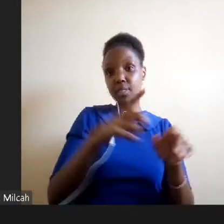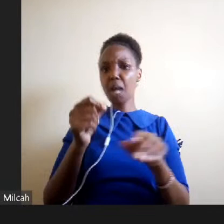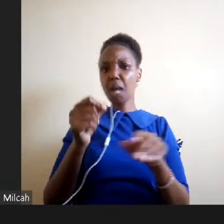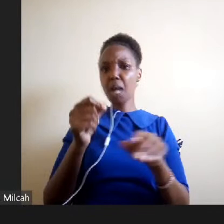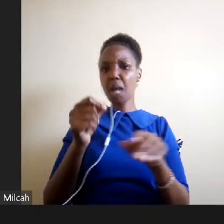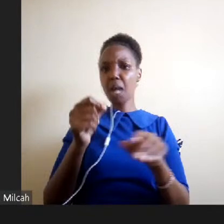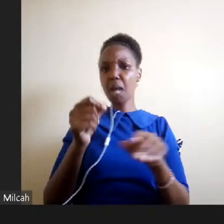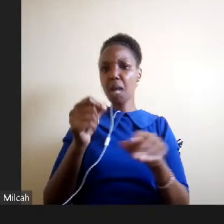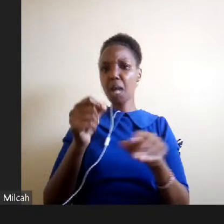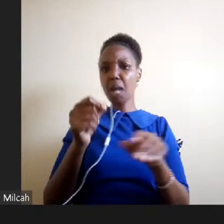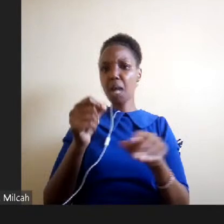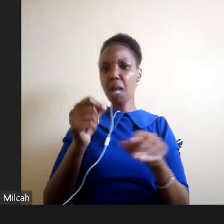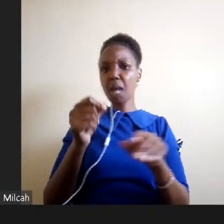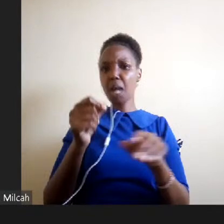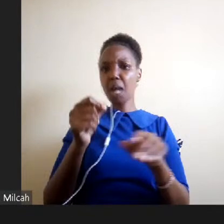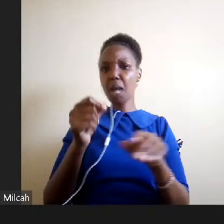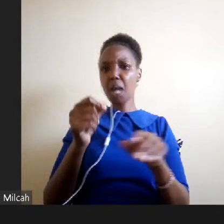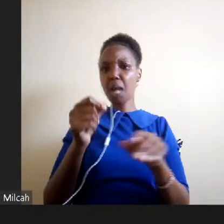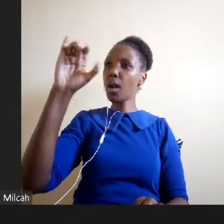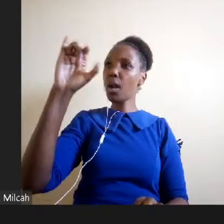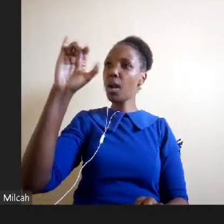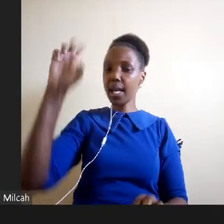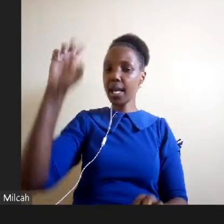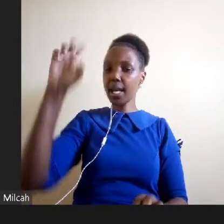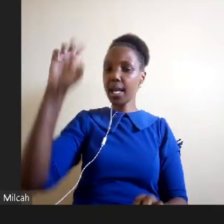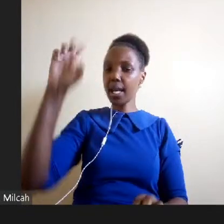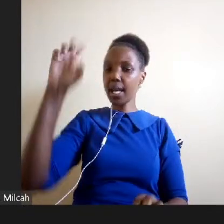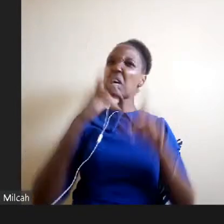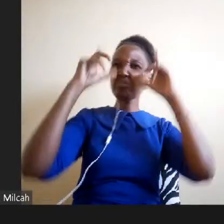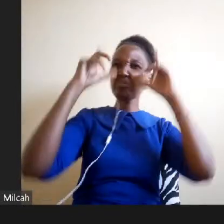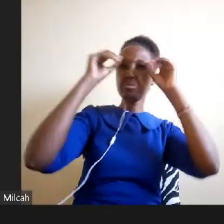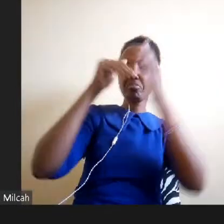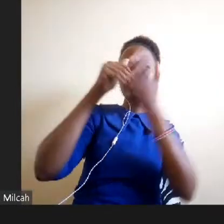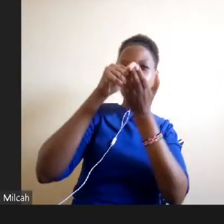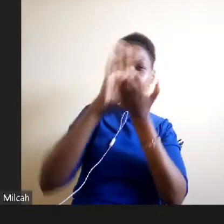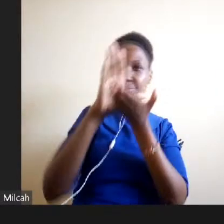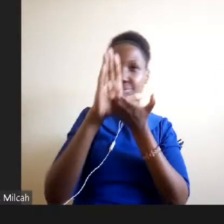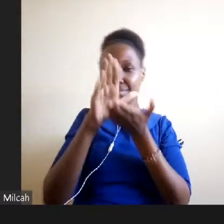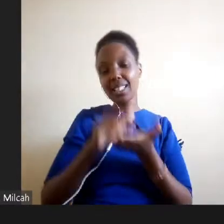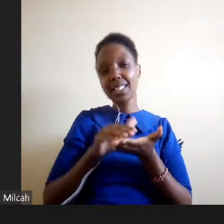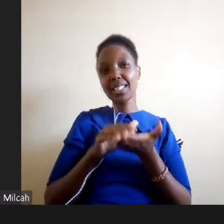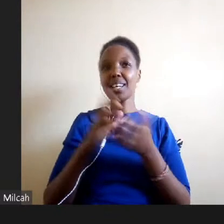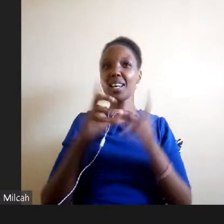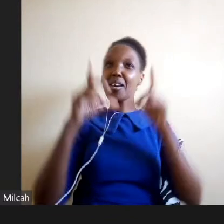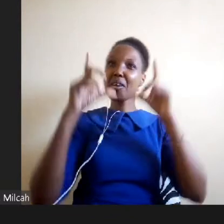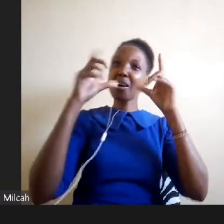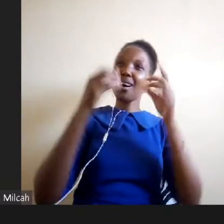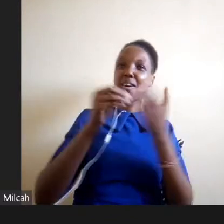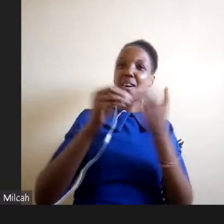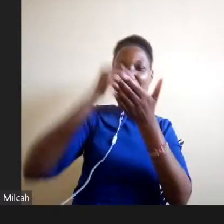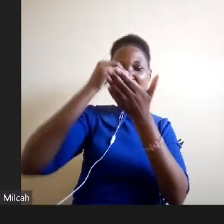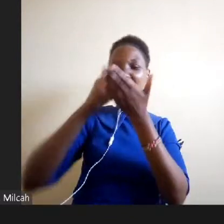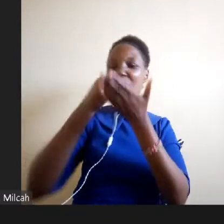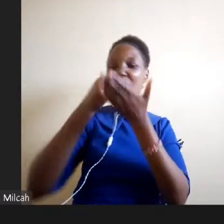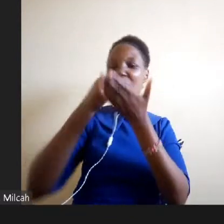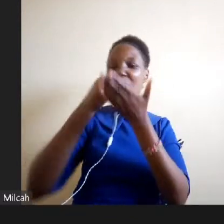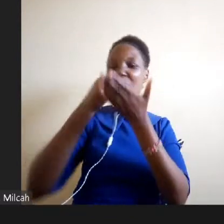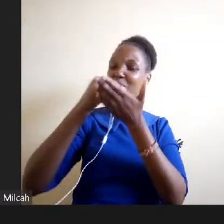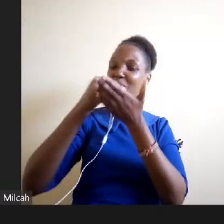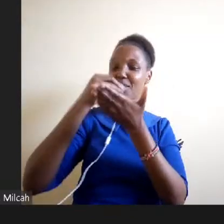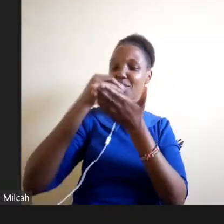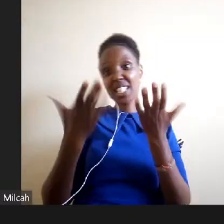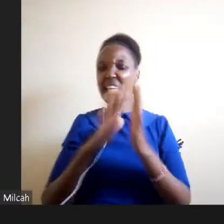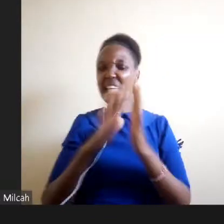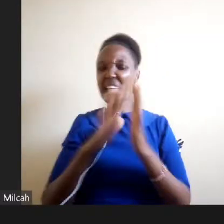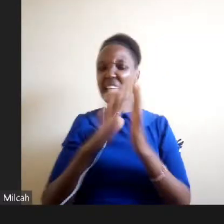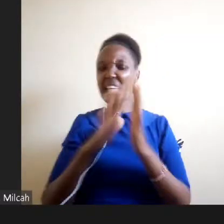well as adults, we like to post pictures of ourselves, food, places we are doing, and the kind of things that interest us. So